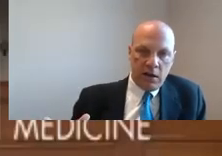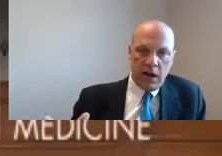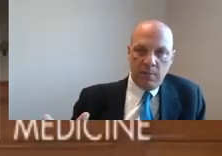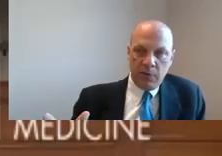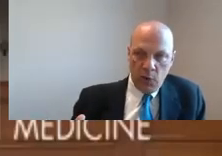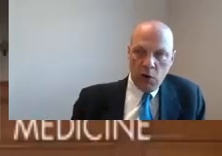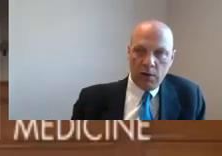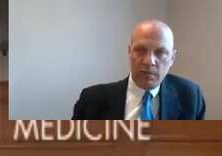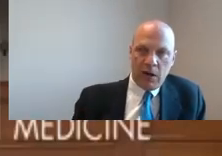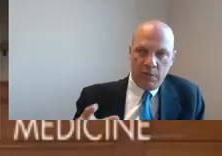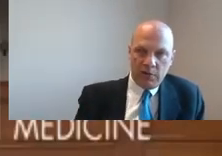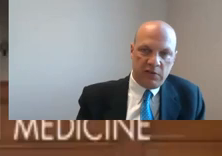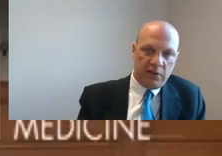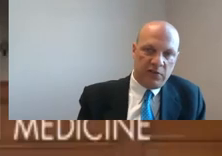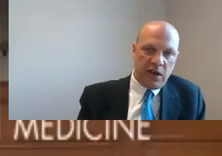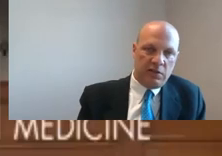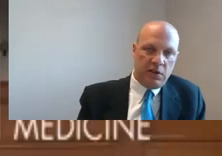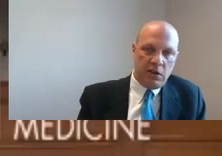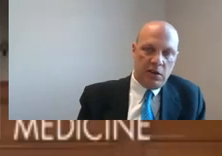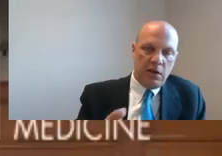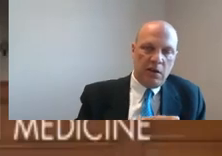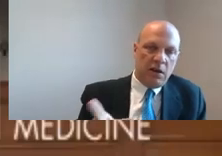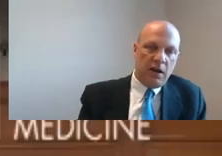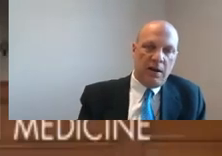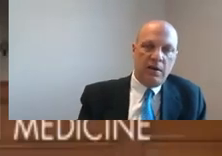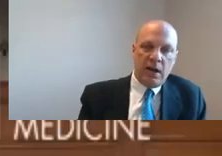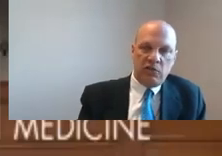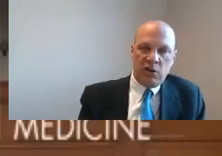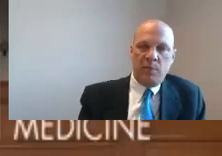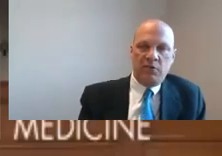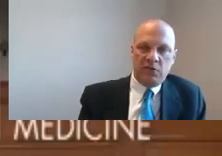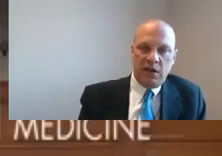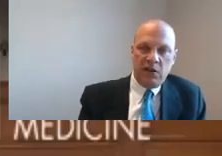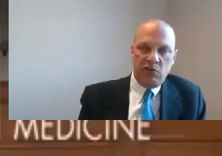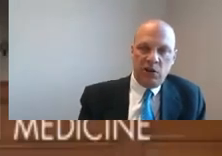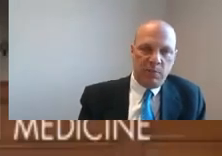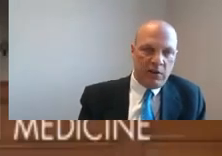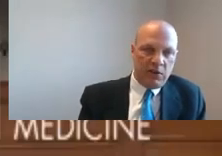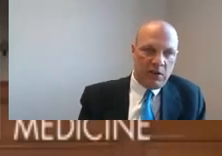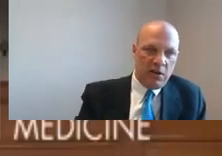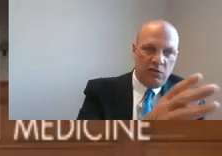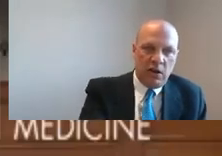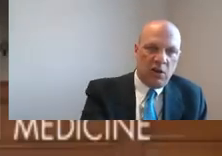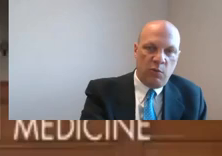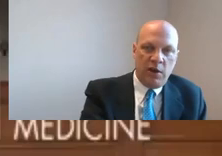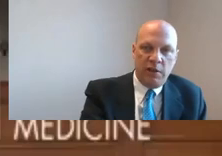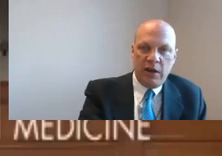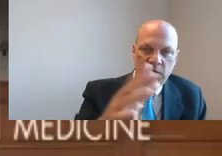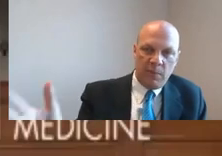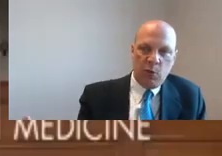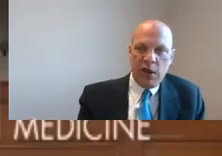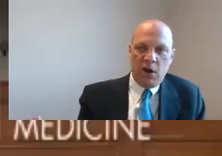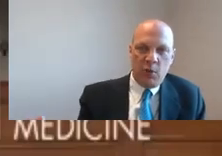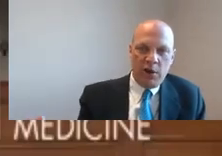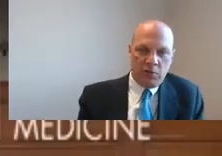dying before. This is us at the National Academies of Science, Engineering, and Medicine. John's all the way on the